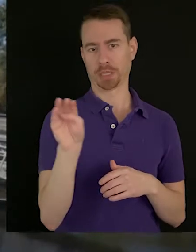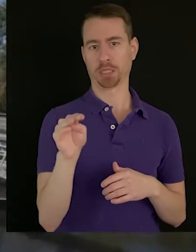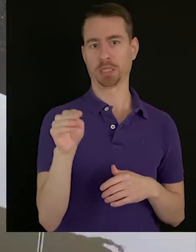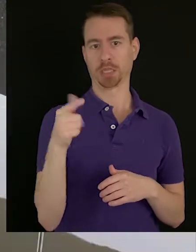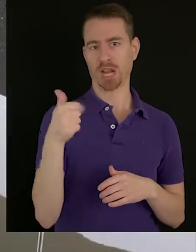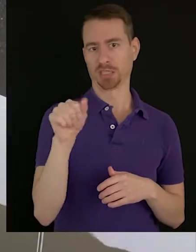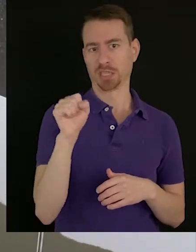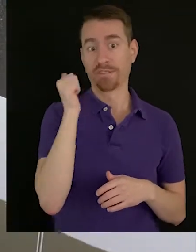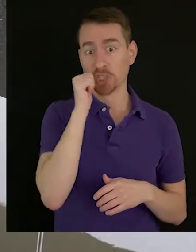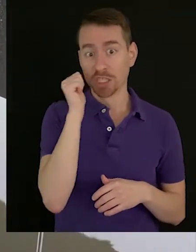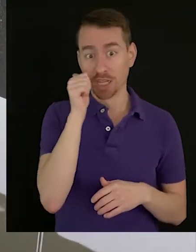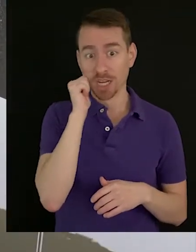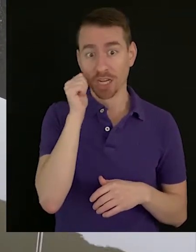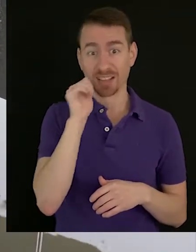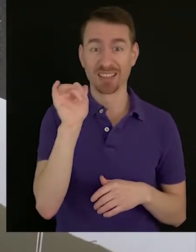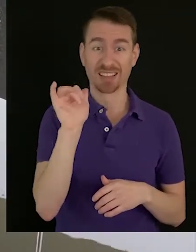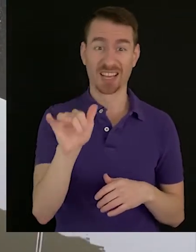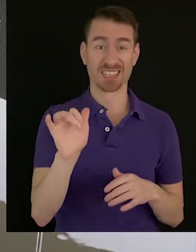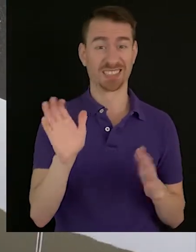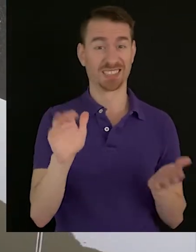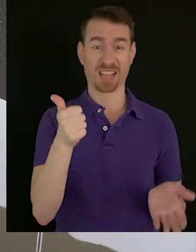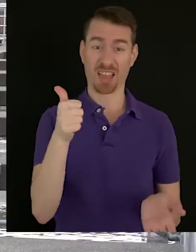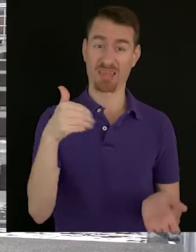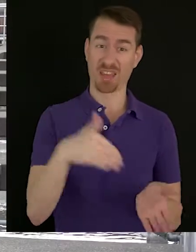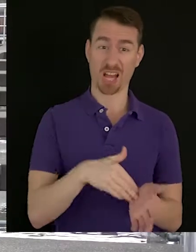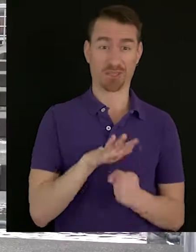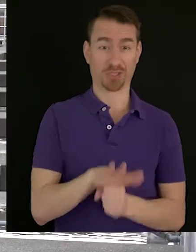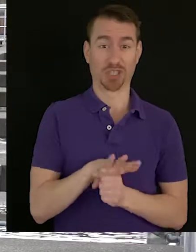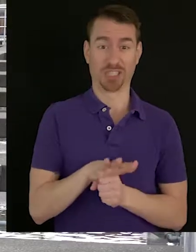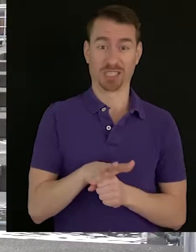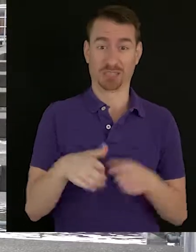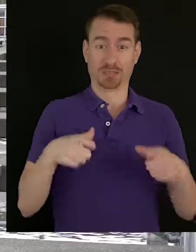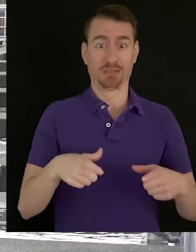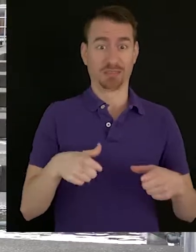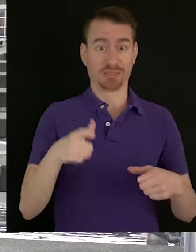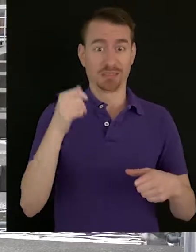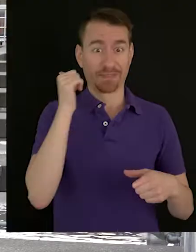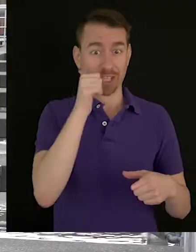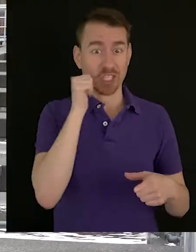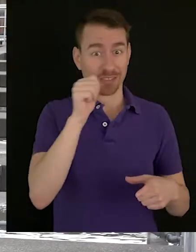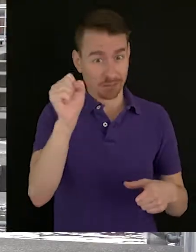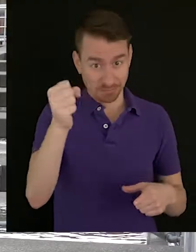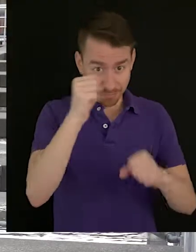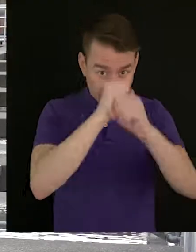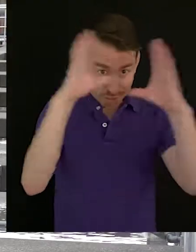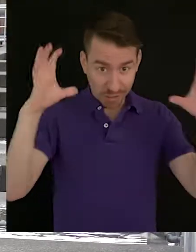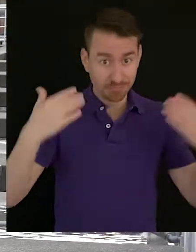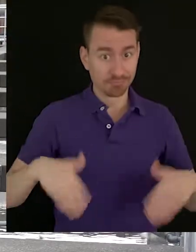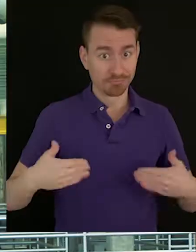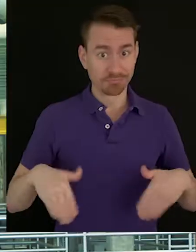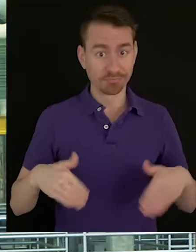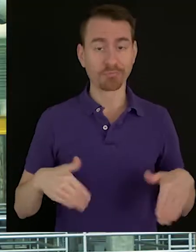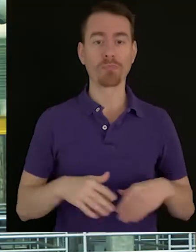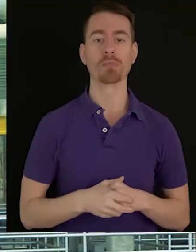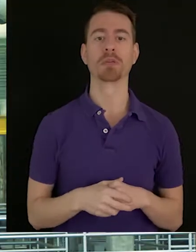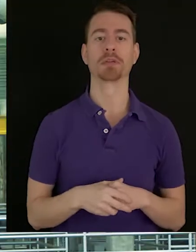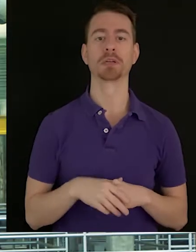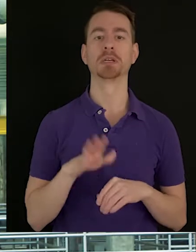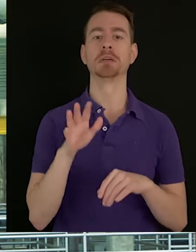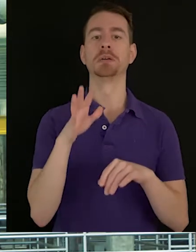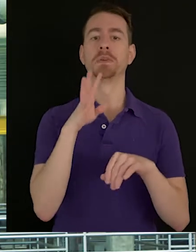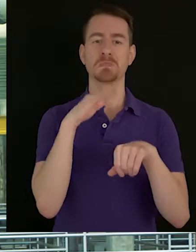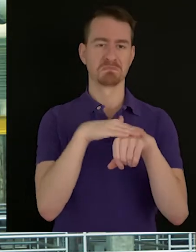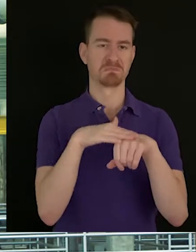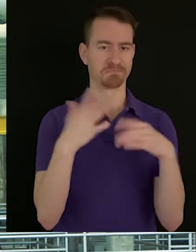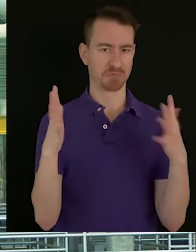wastewater every day. That is like 10,000 swimming pools of dirty water. Now that you know the